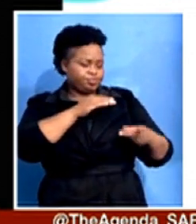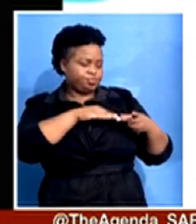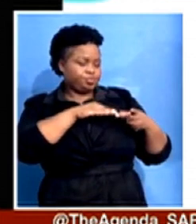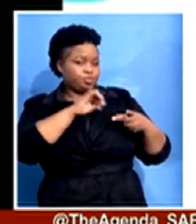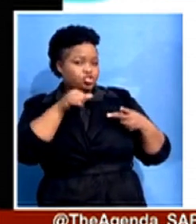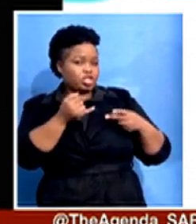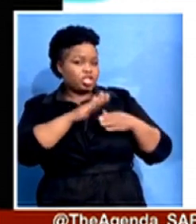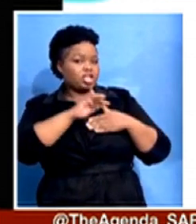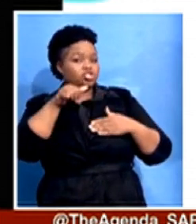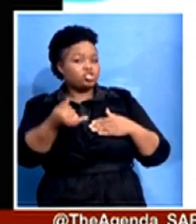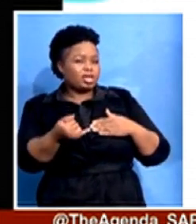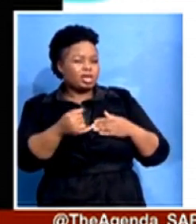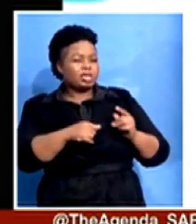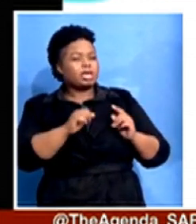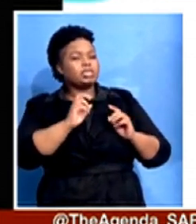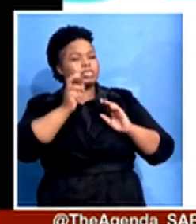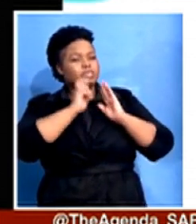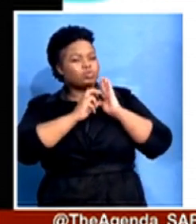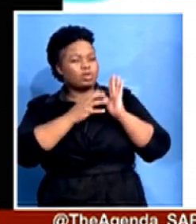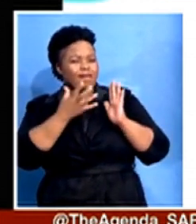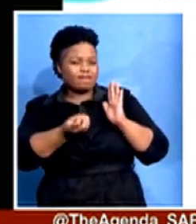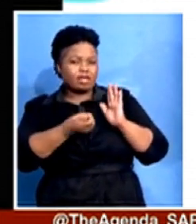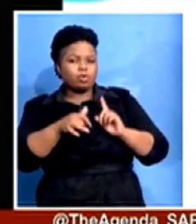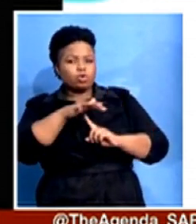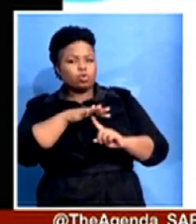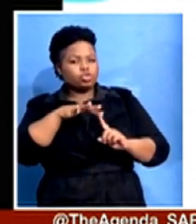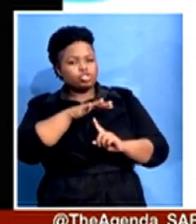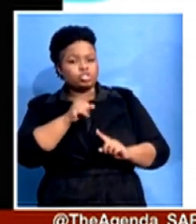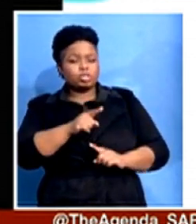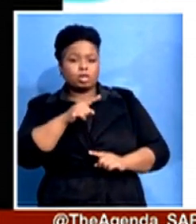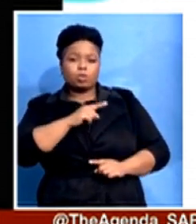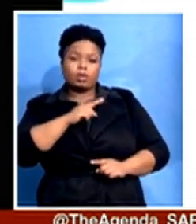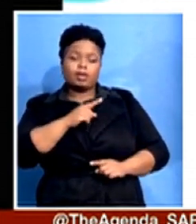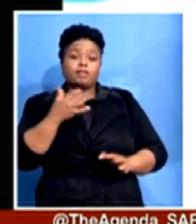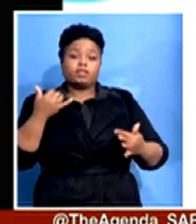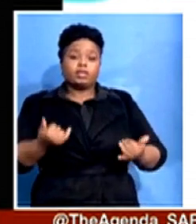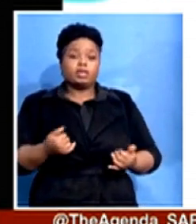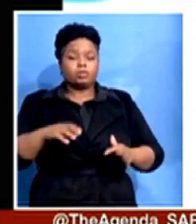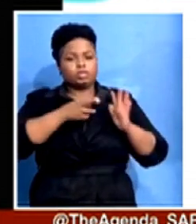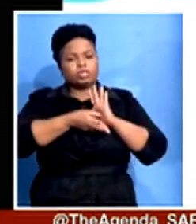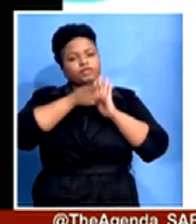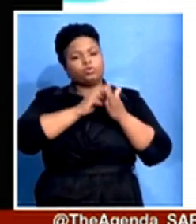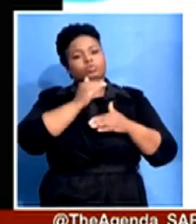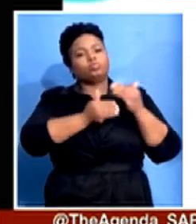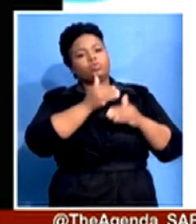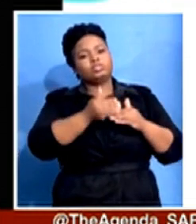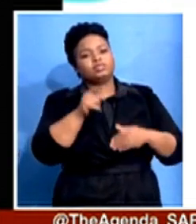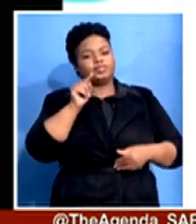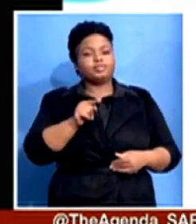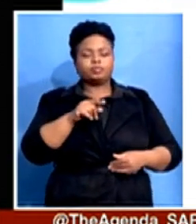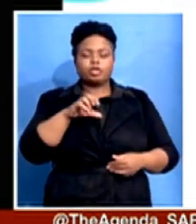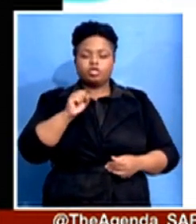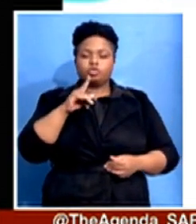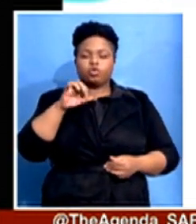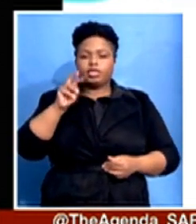market authorization. We're currently in the review process for the Sputnik vaccine, as well as the